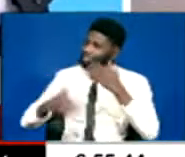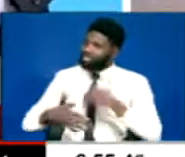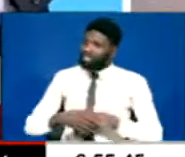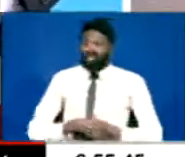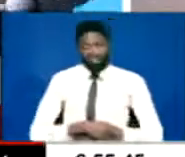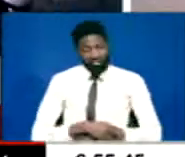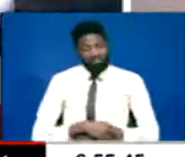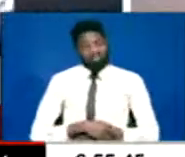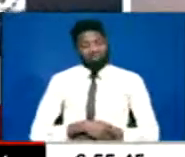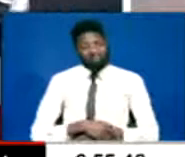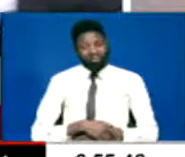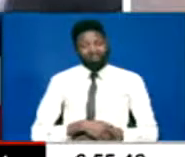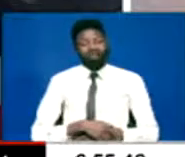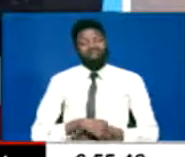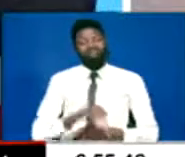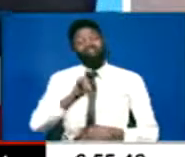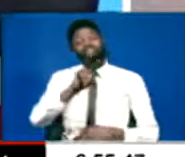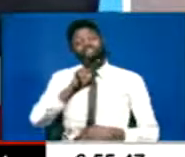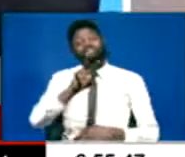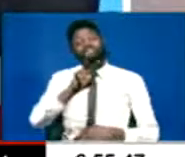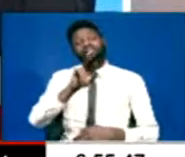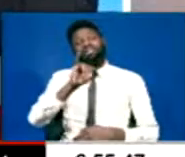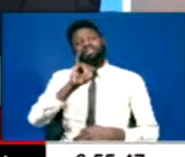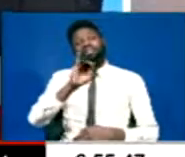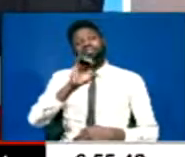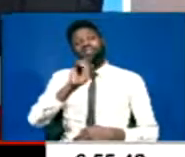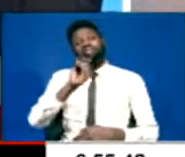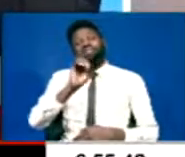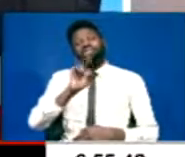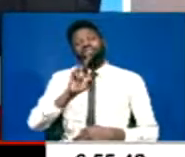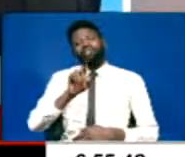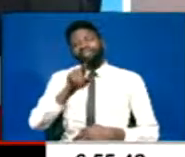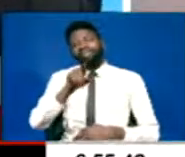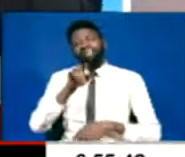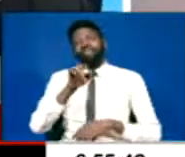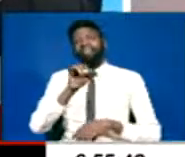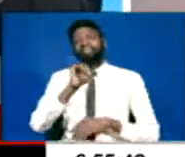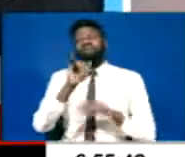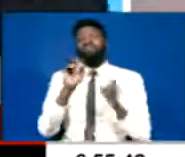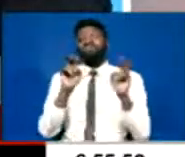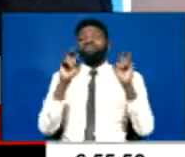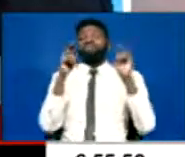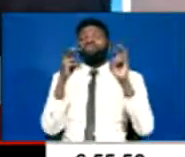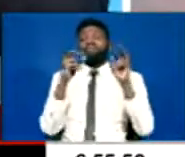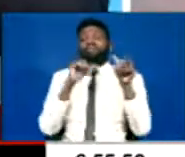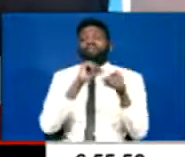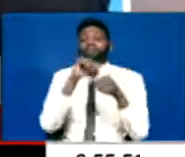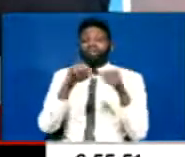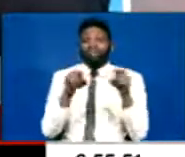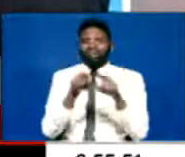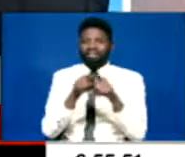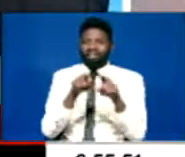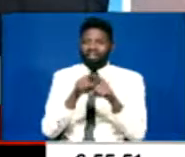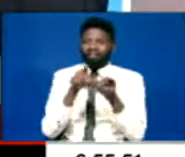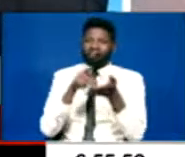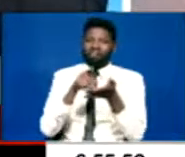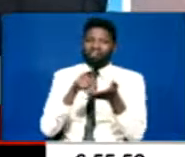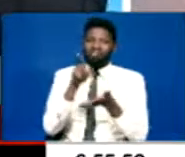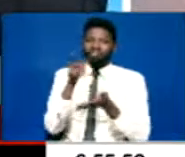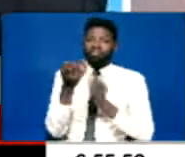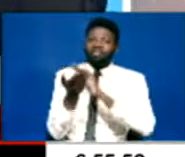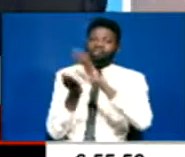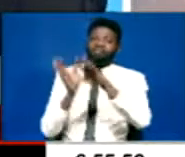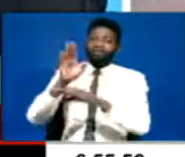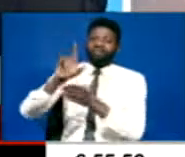one, Victor, that controversial subject of repayment of debt, you know what I mean? Yes. The